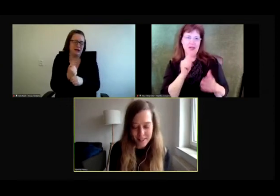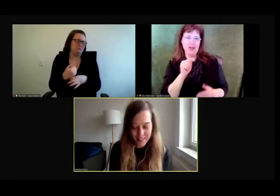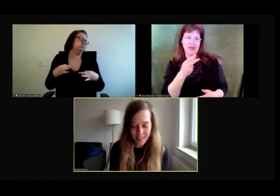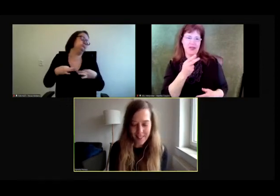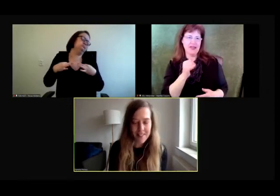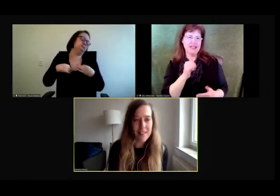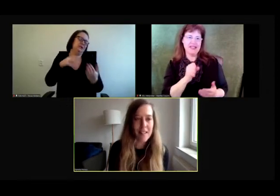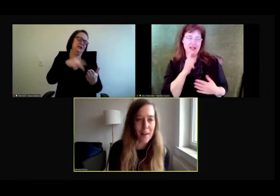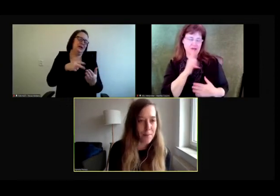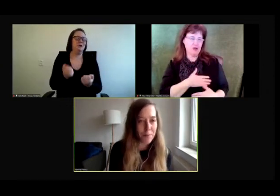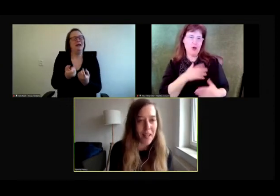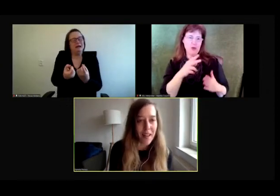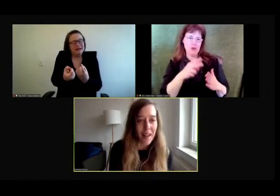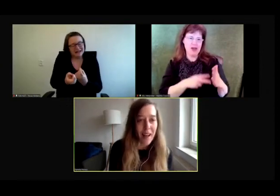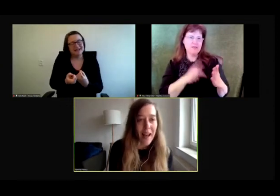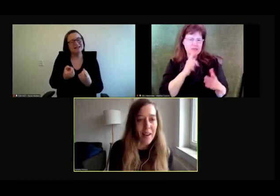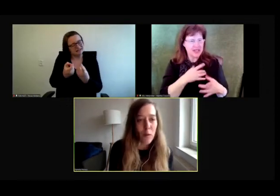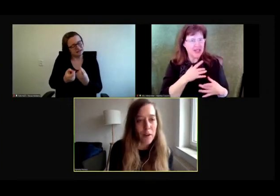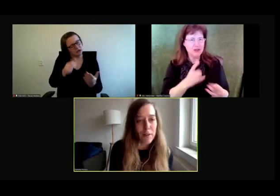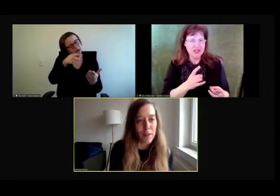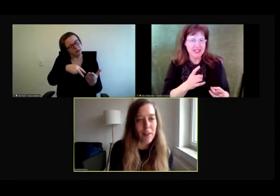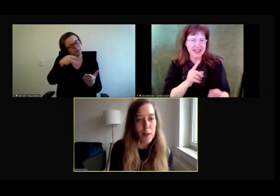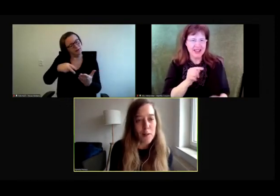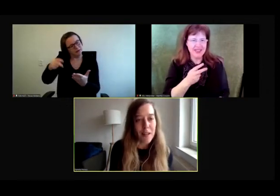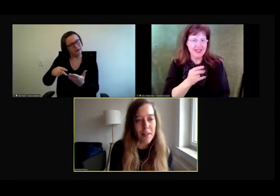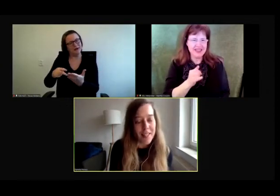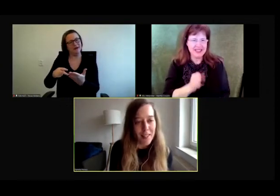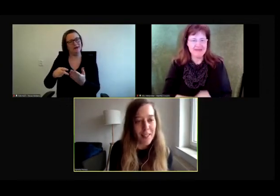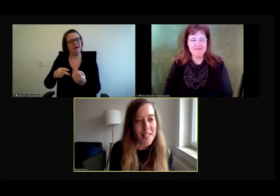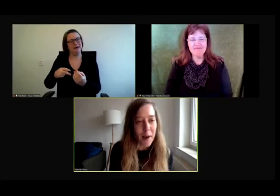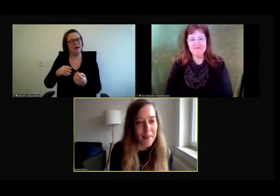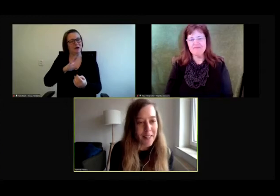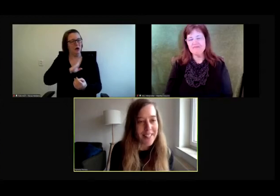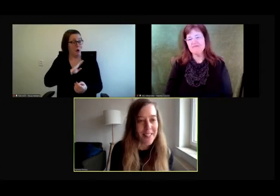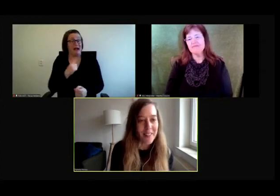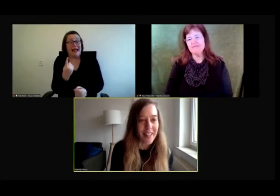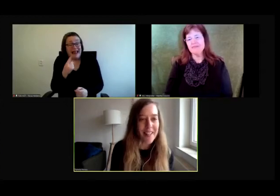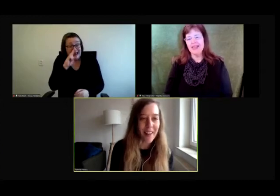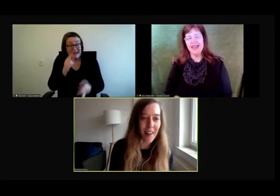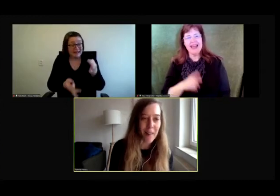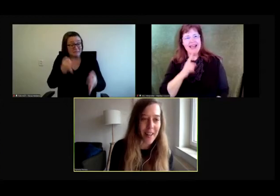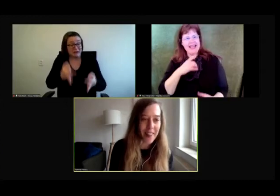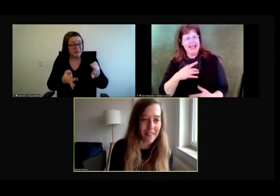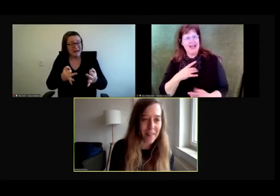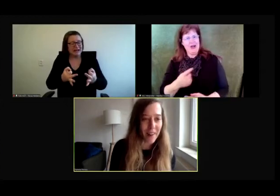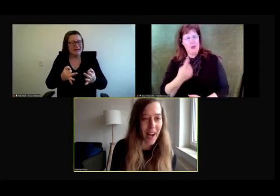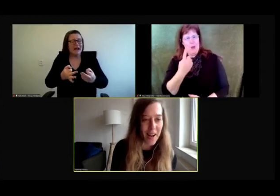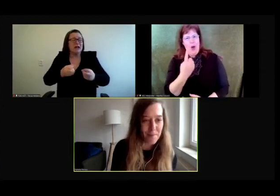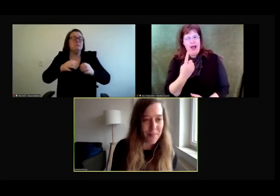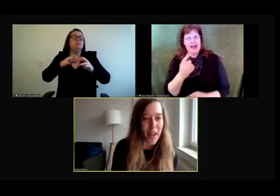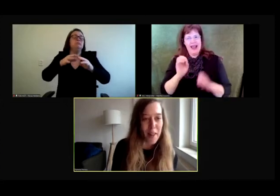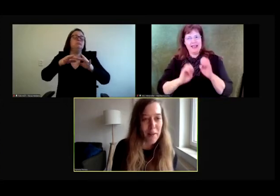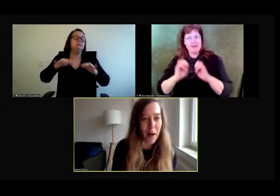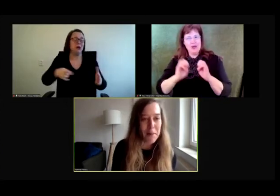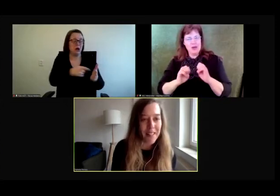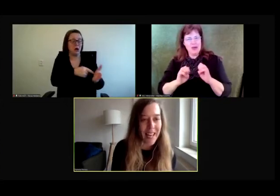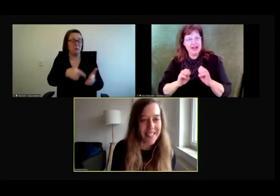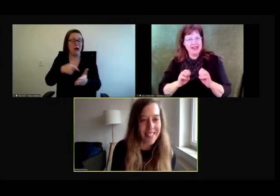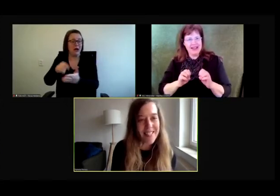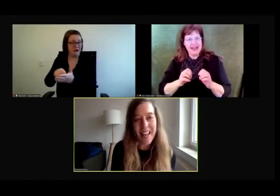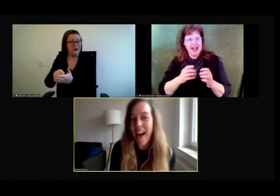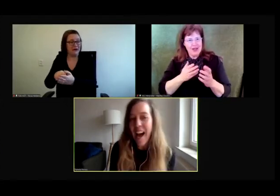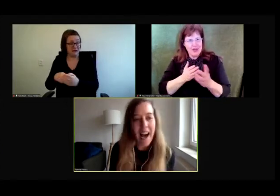much, very interesting thesis, and a wonderful use of a single experiment to get all the way through